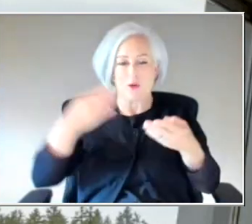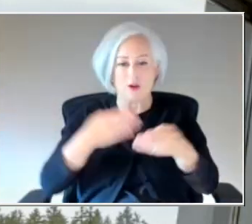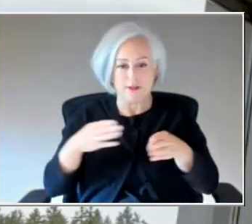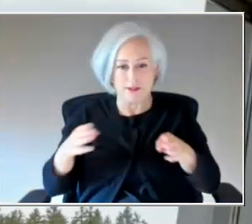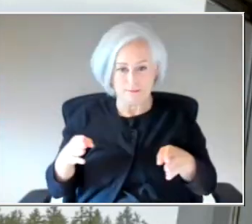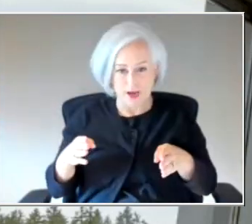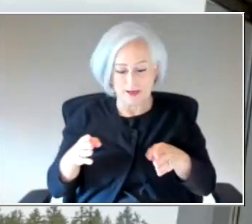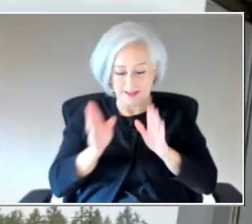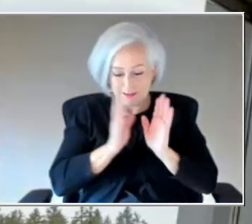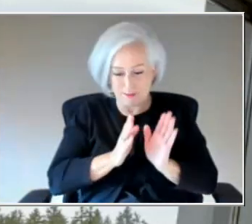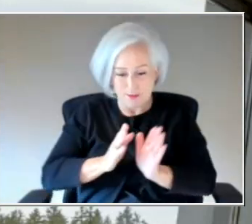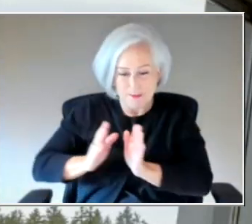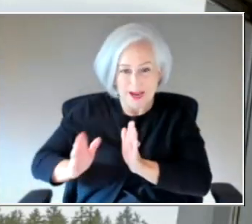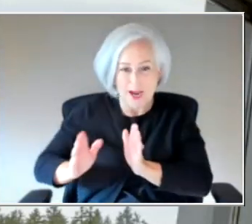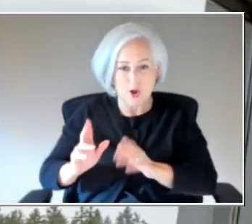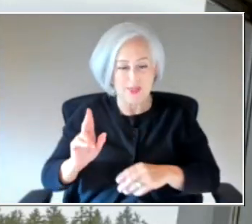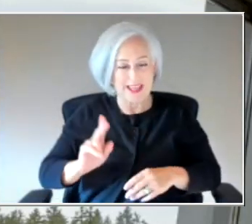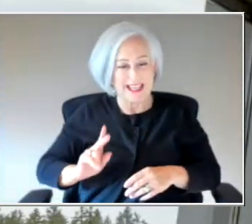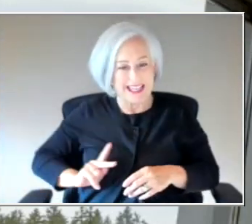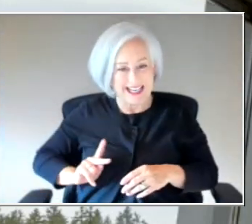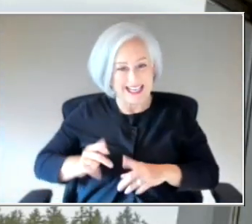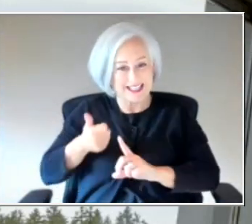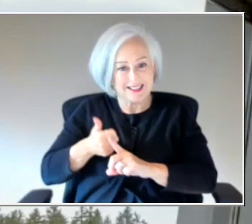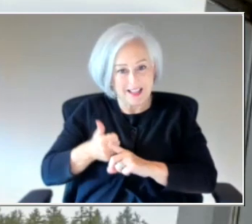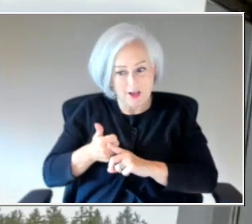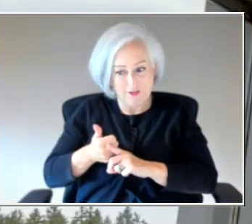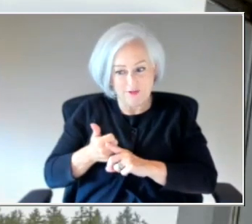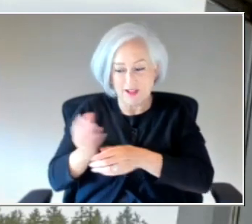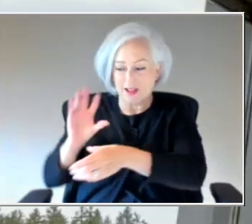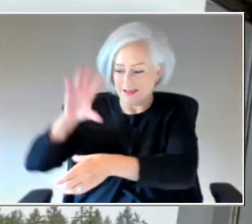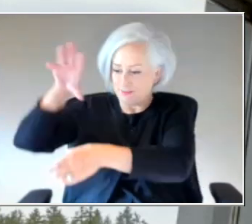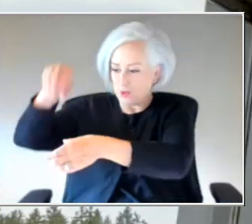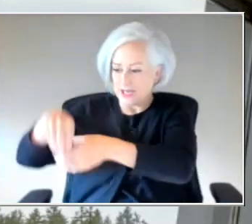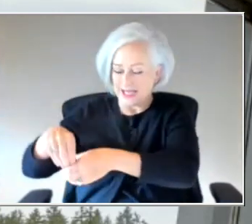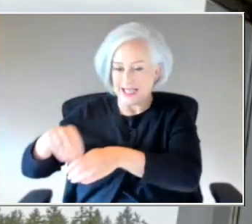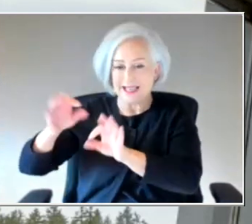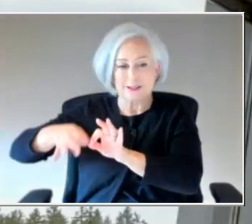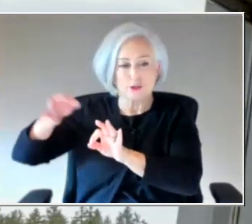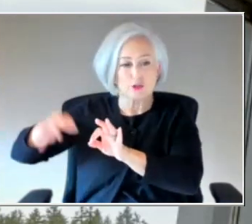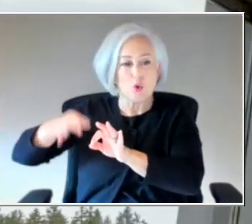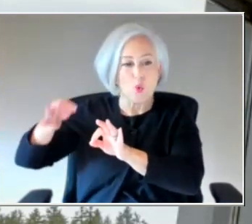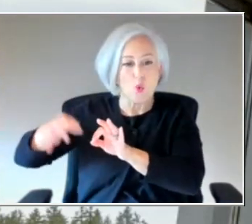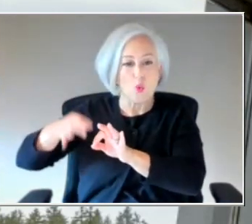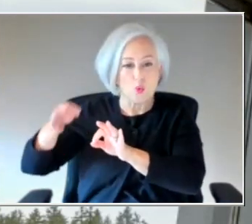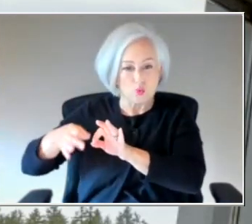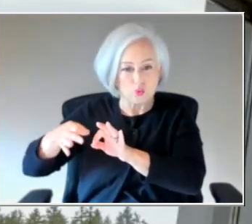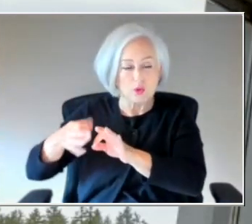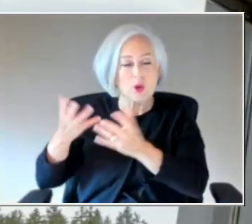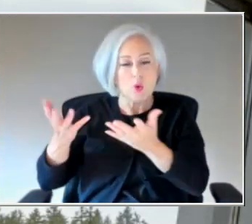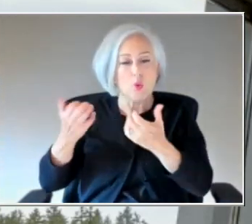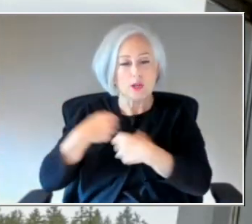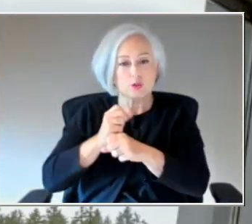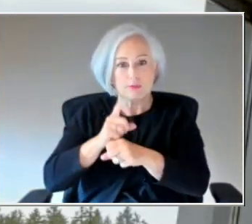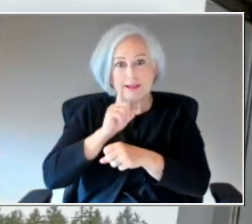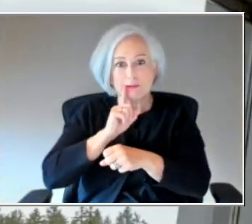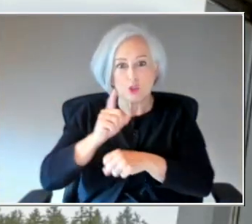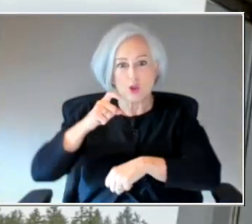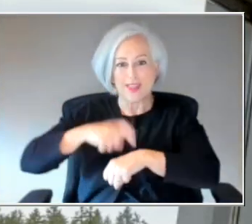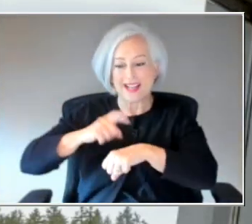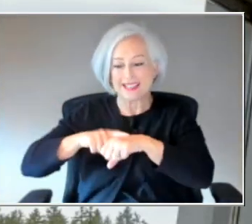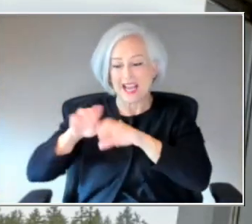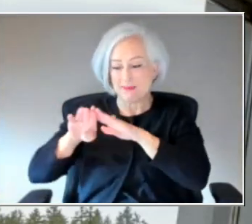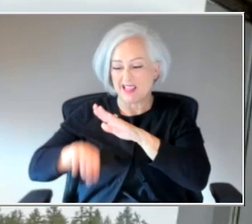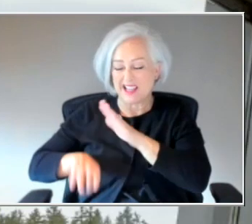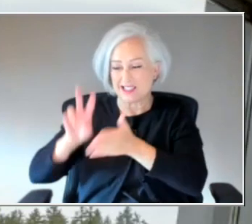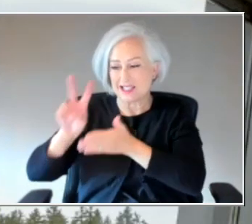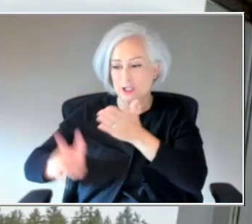table preparation, and then sew it in to the recipient, or Addie in this case. And we want to keep that time less than 2 hours. So we've